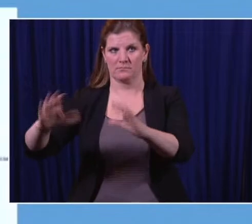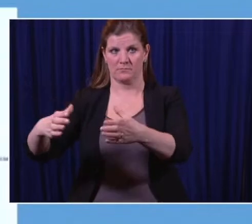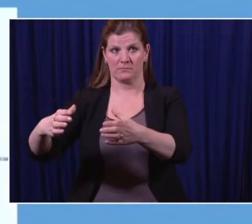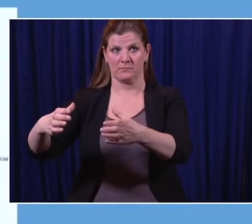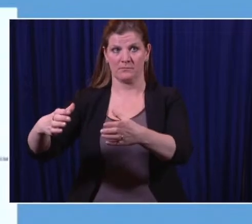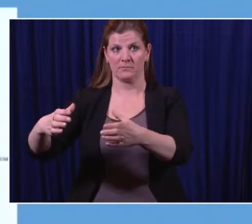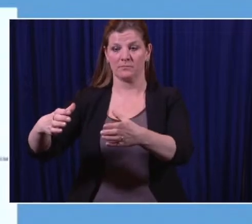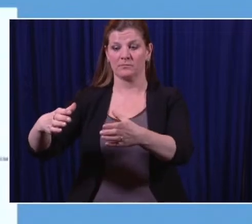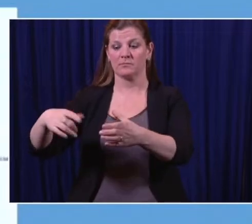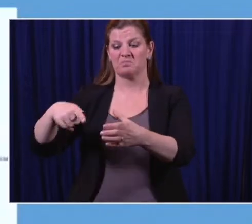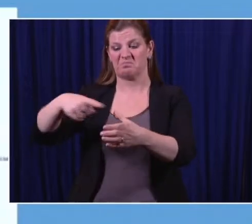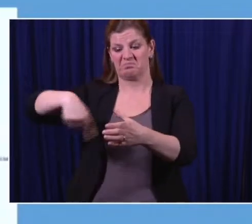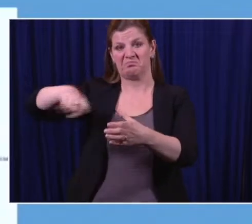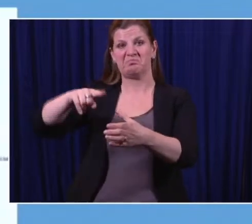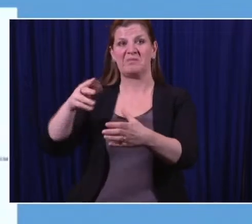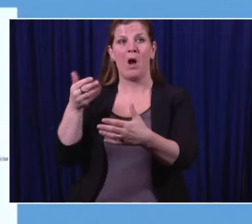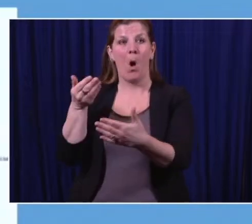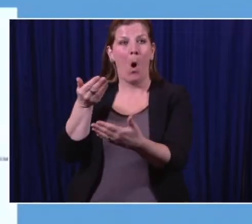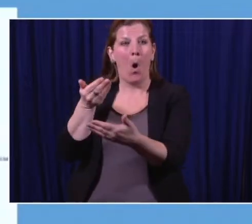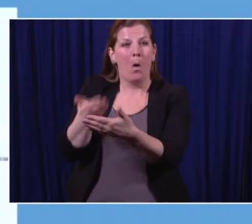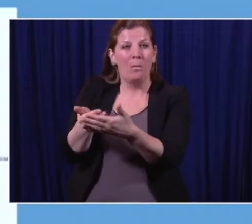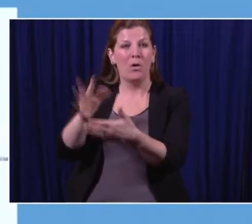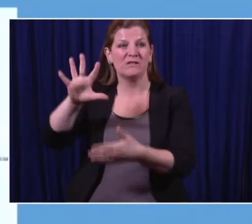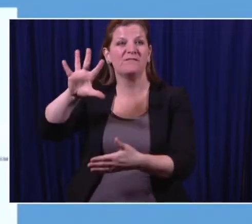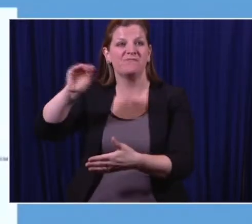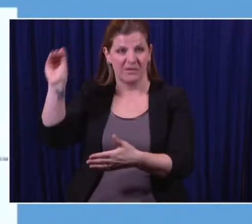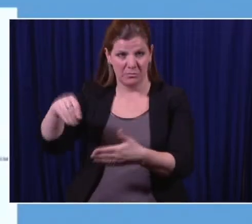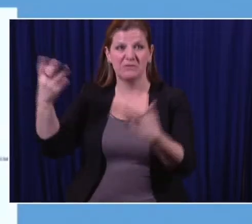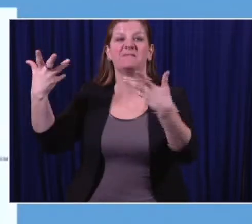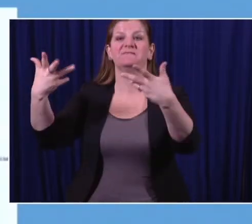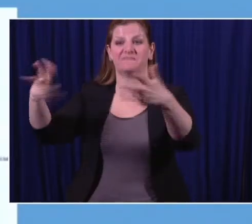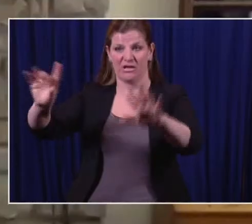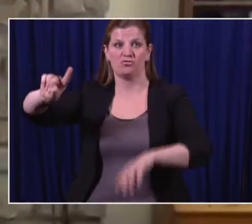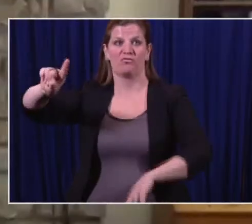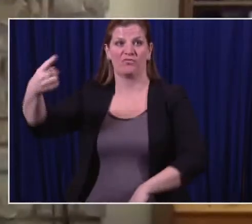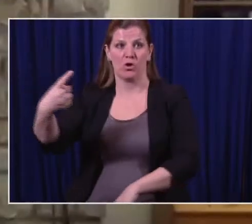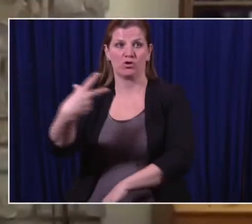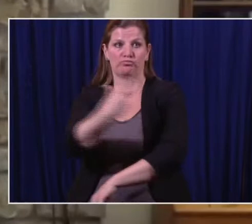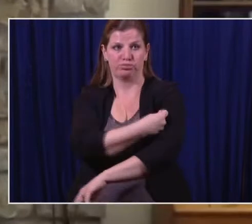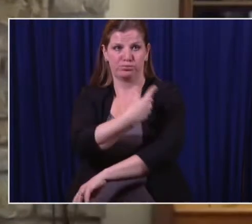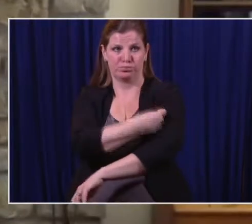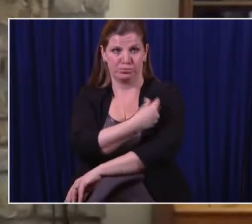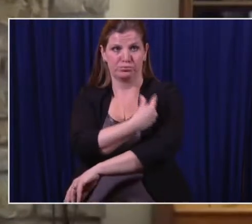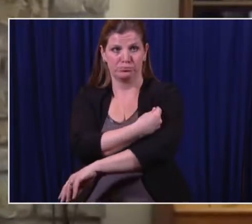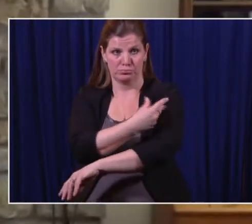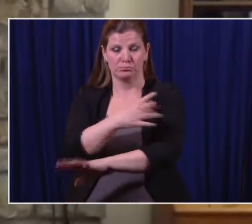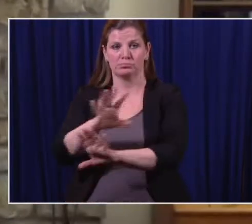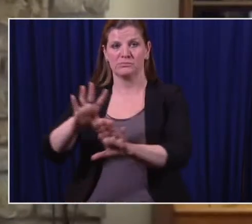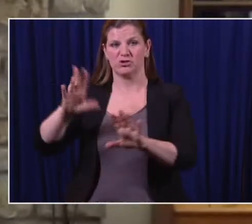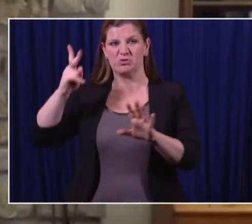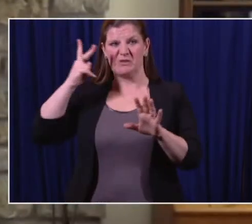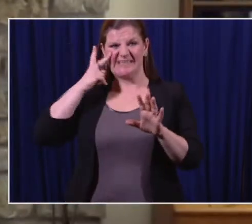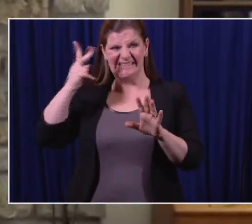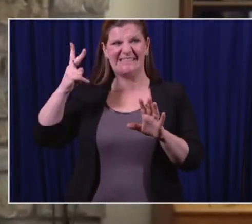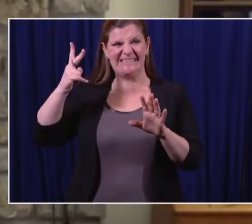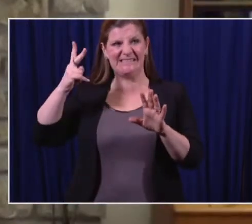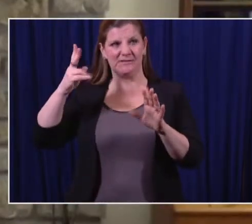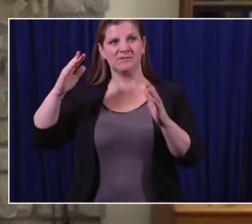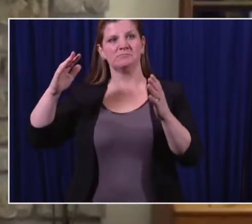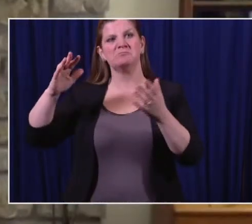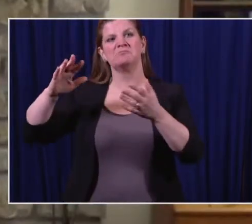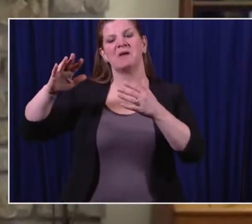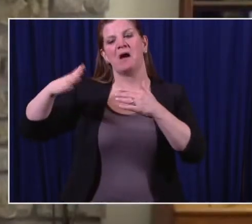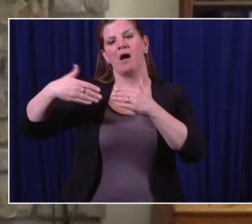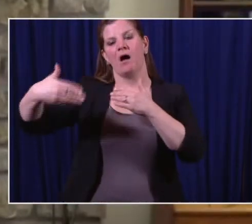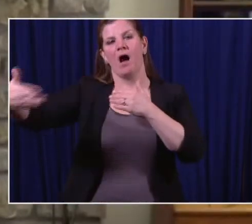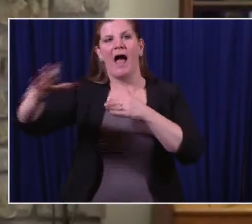And we are at almost 50% in that age group. And you can see it go down from there. So we don't